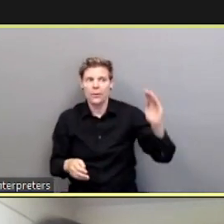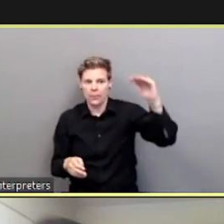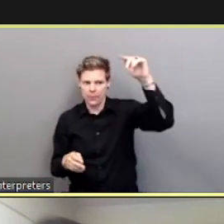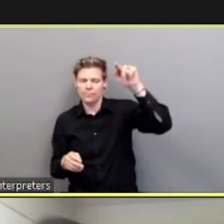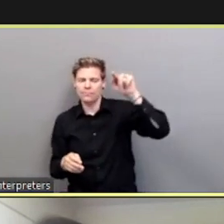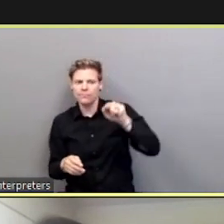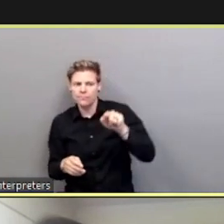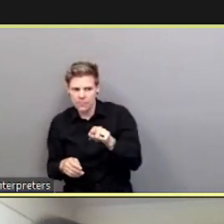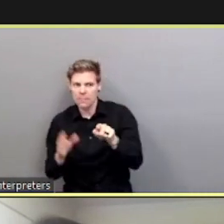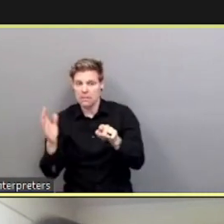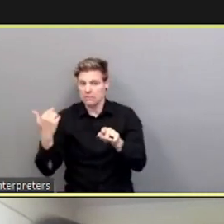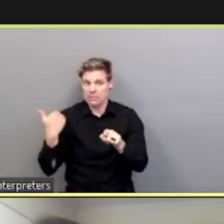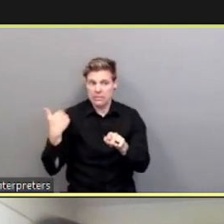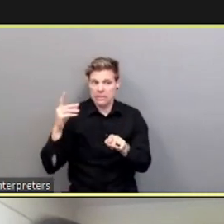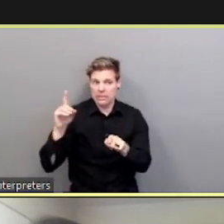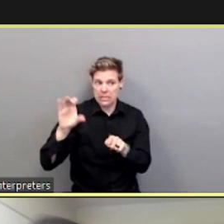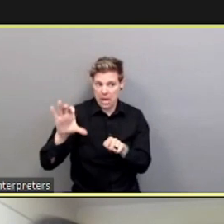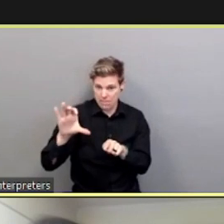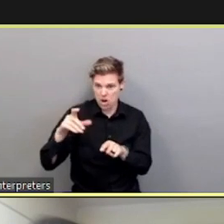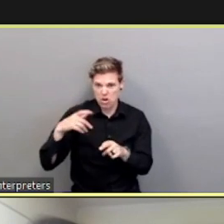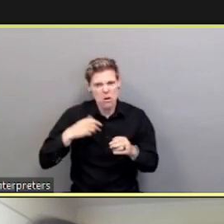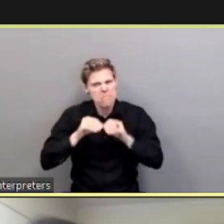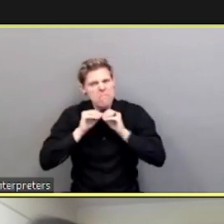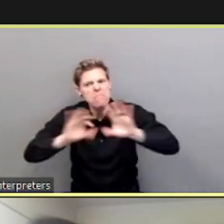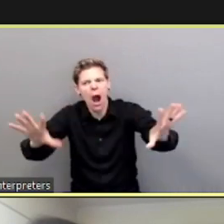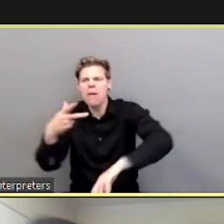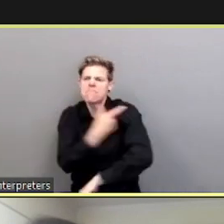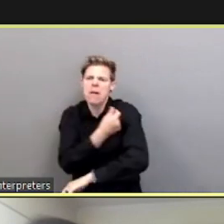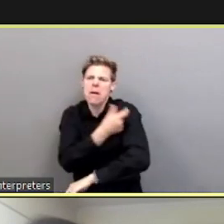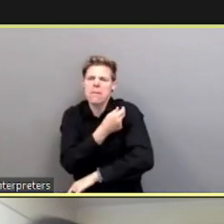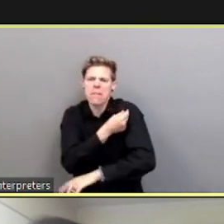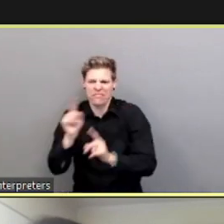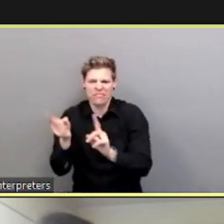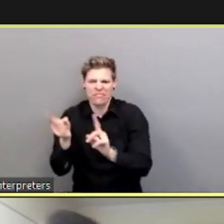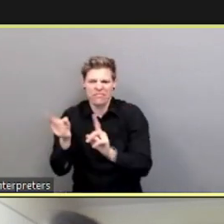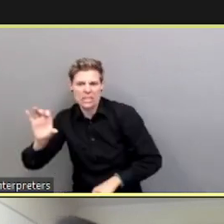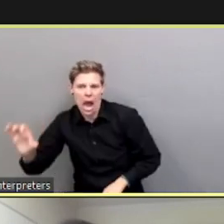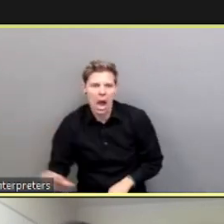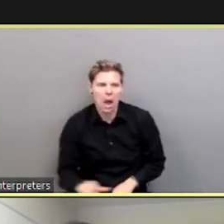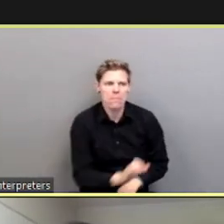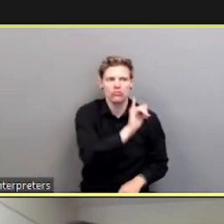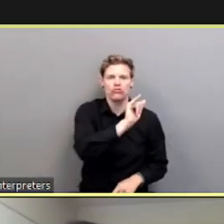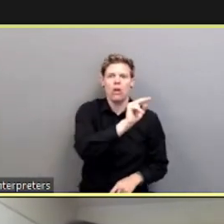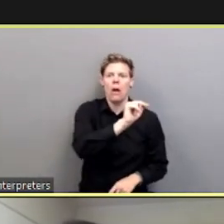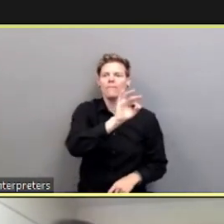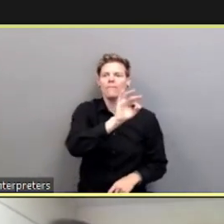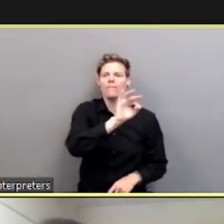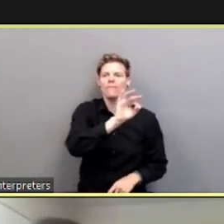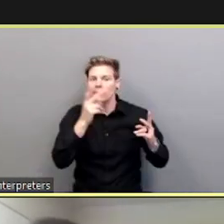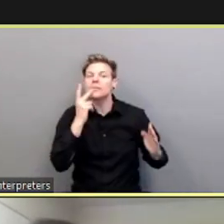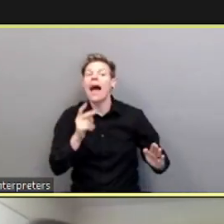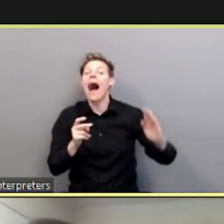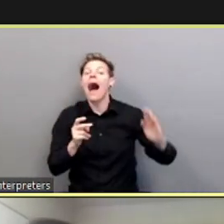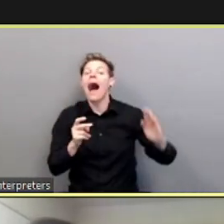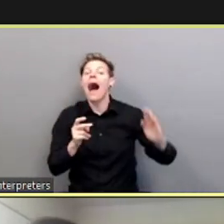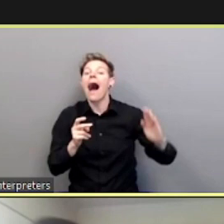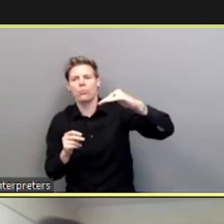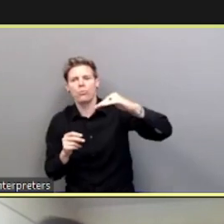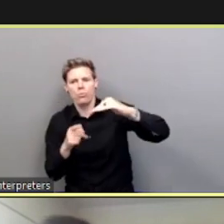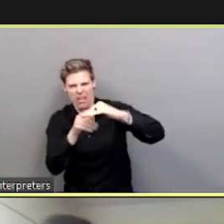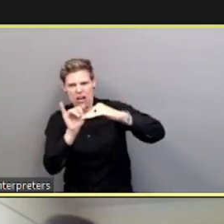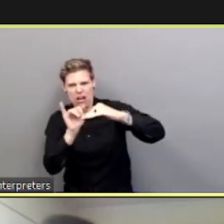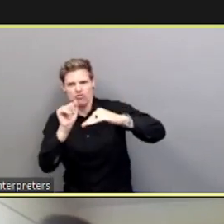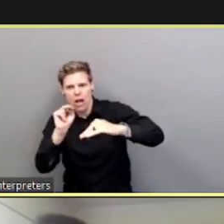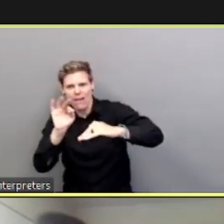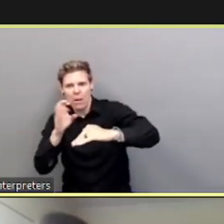in December. You can see that it steadily goes up and then slowly goes down. So just imagine 6 to 10 months from now,